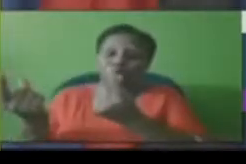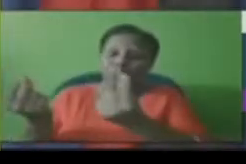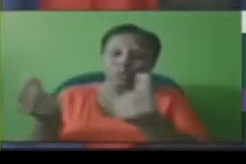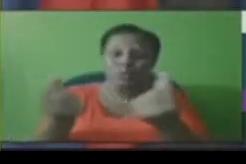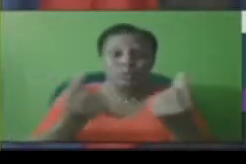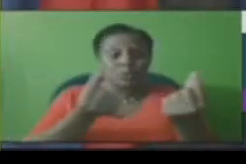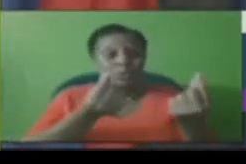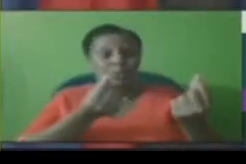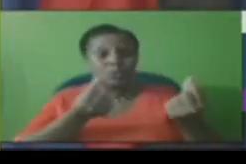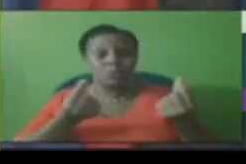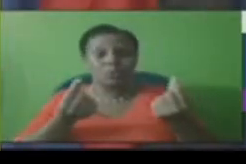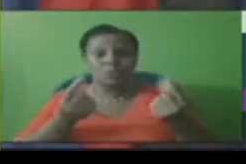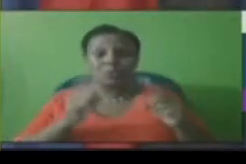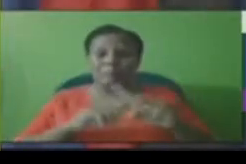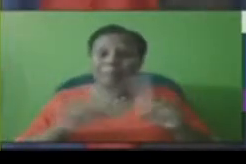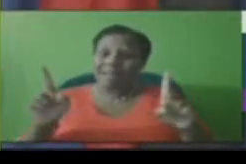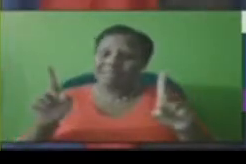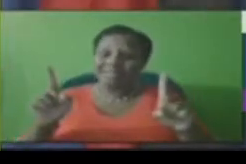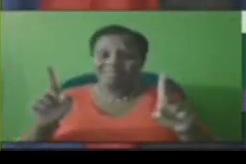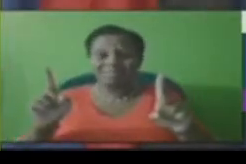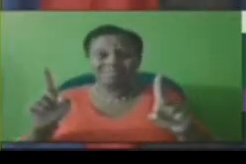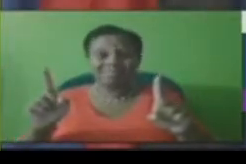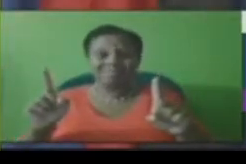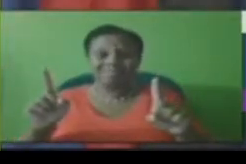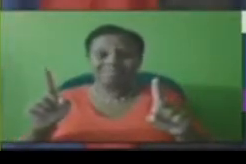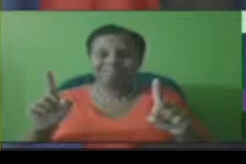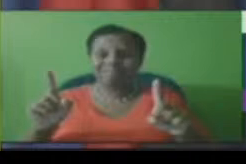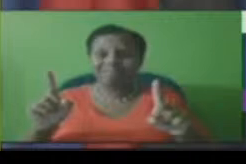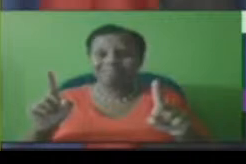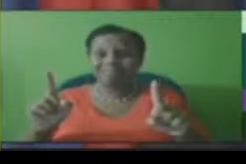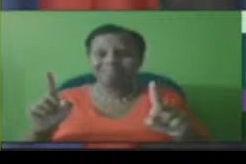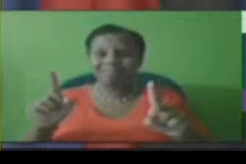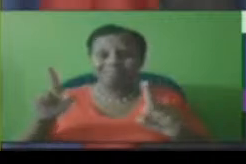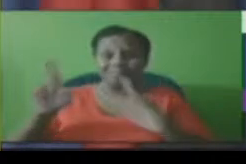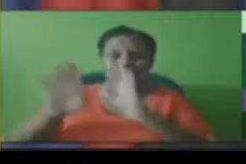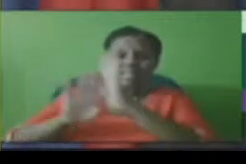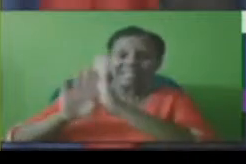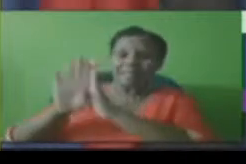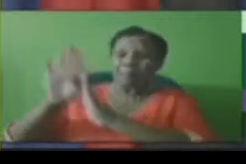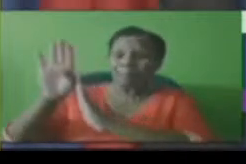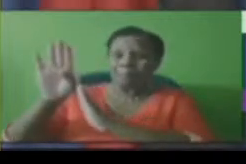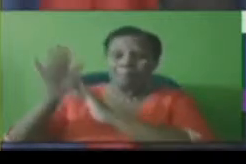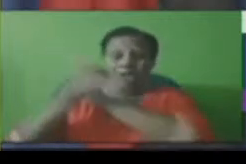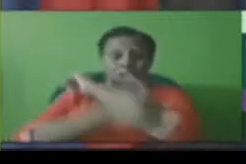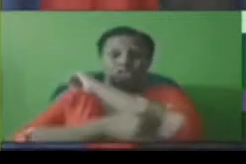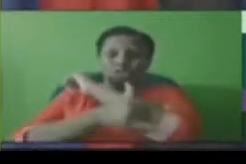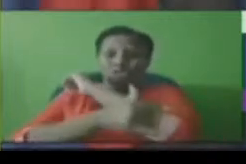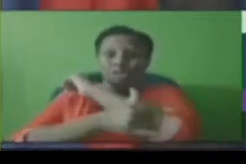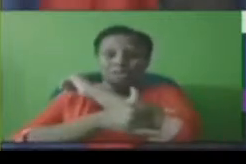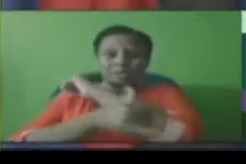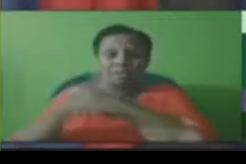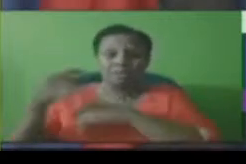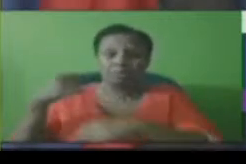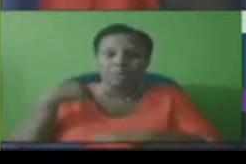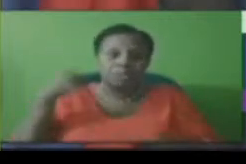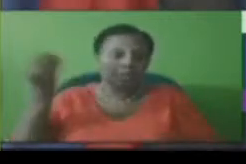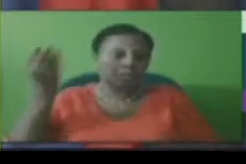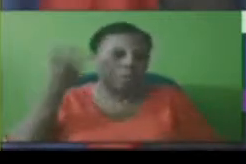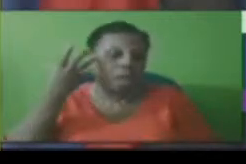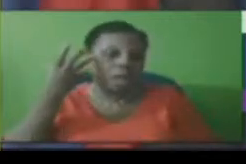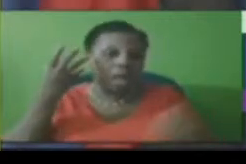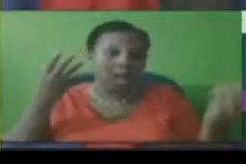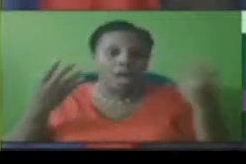of developing countries, that some countries have spent up to 20% of their